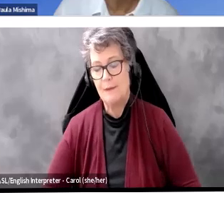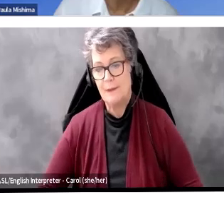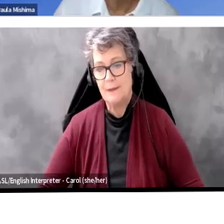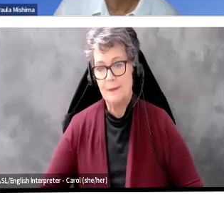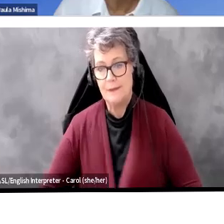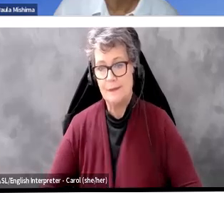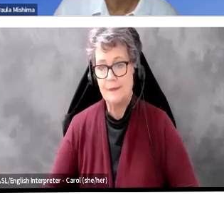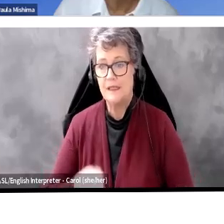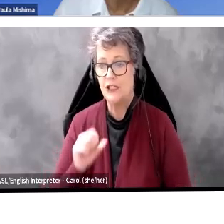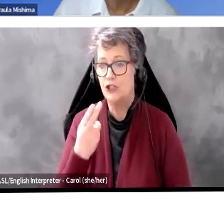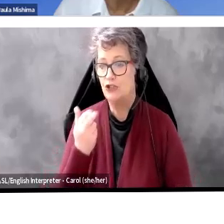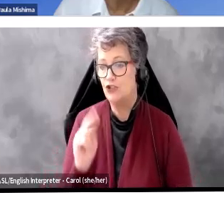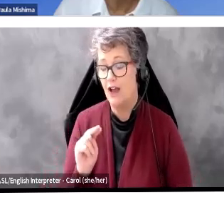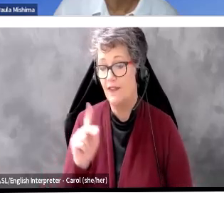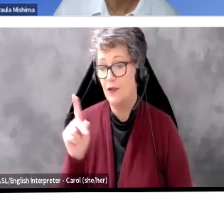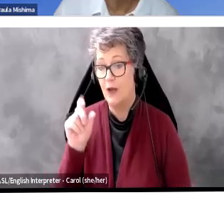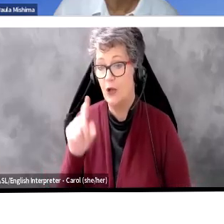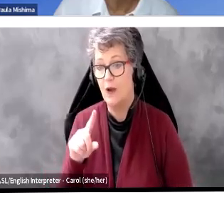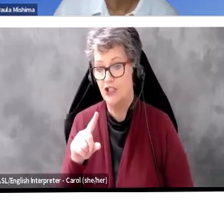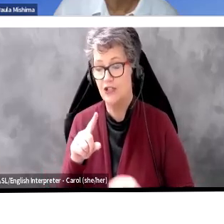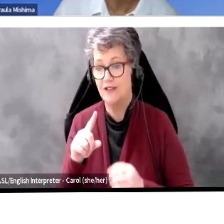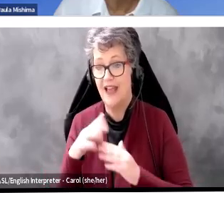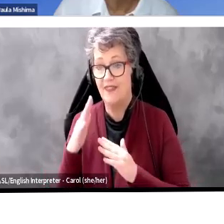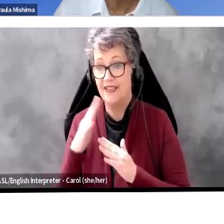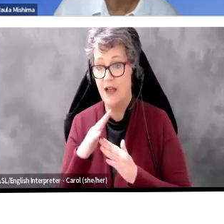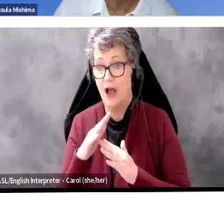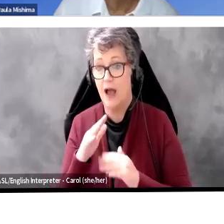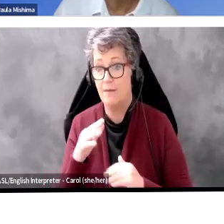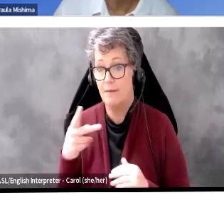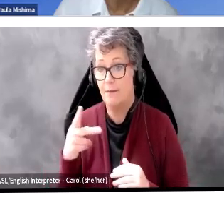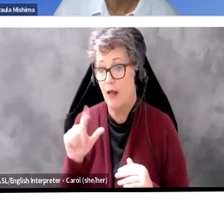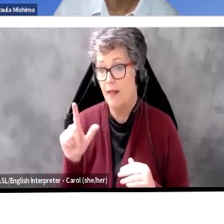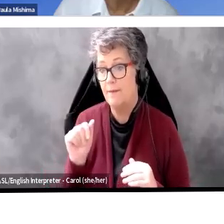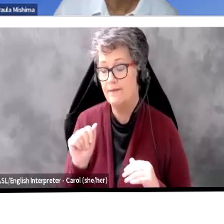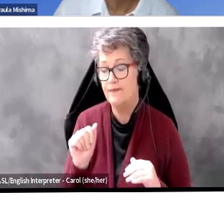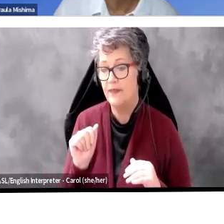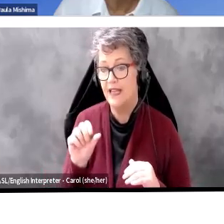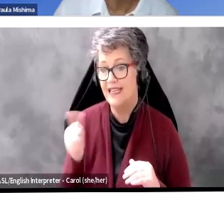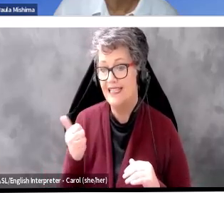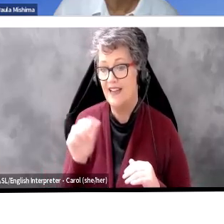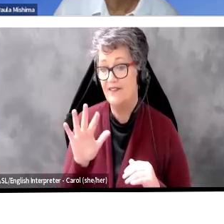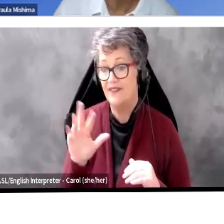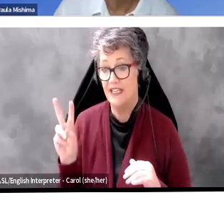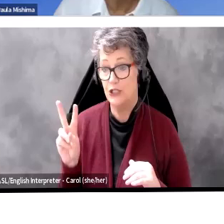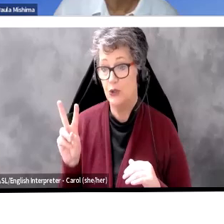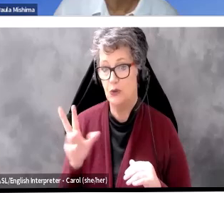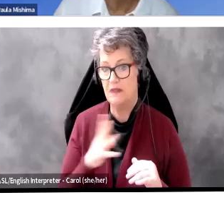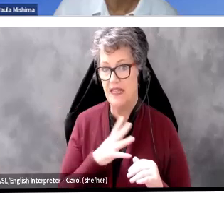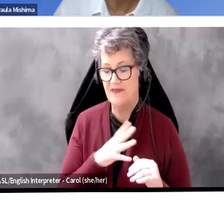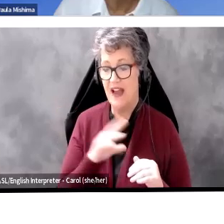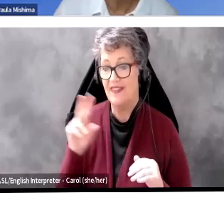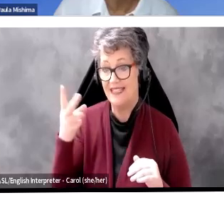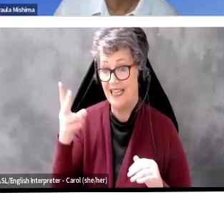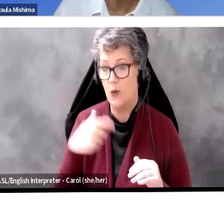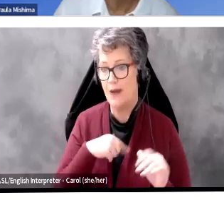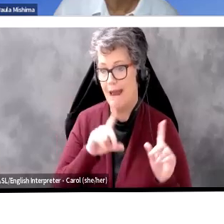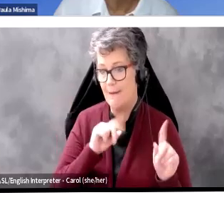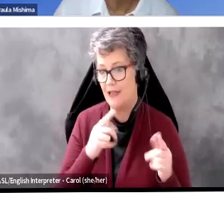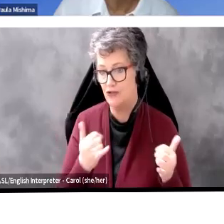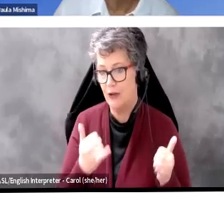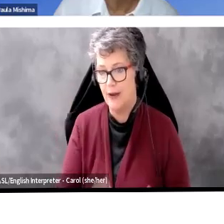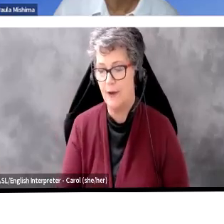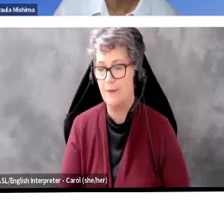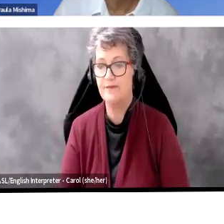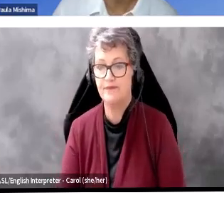There's one question at the top, P, if you want to answer it. 1052, that's fine. The Okay. second one I'm